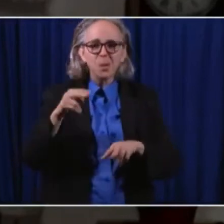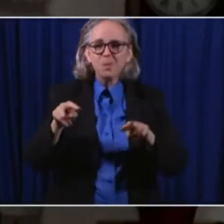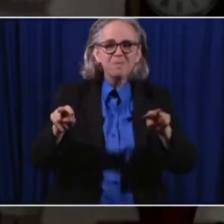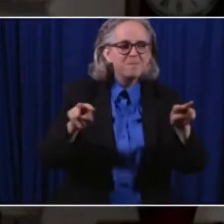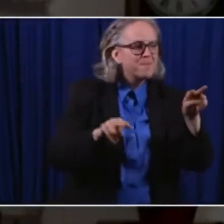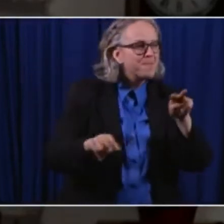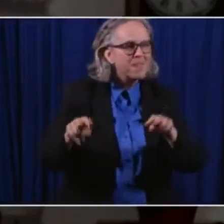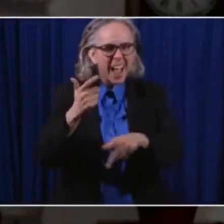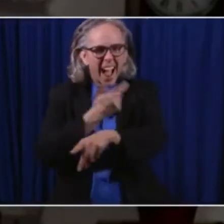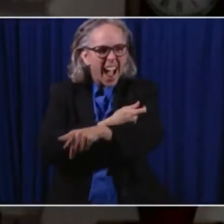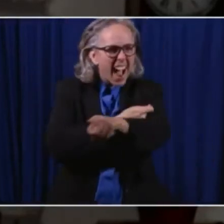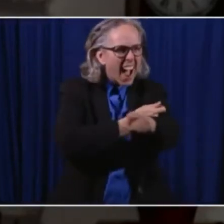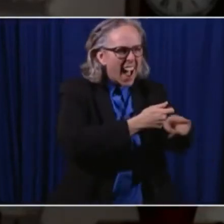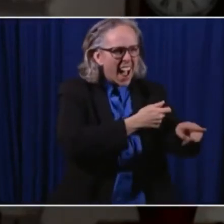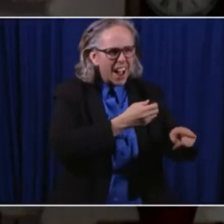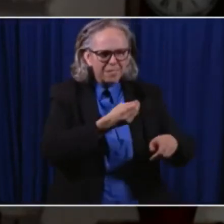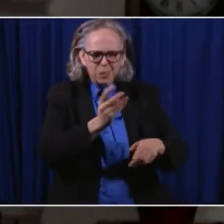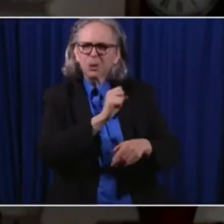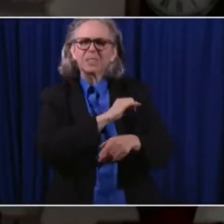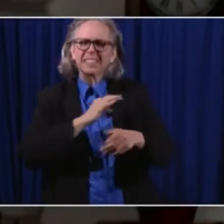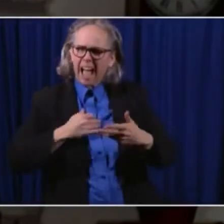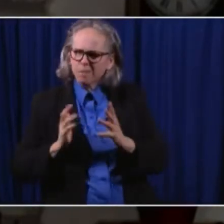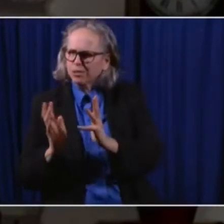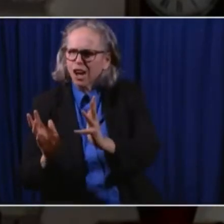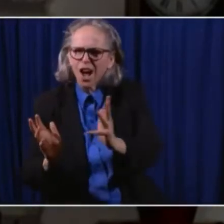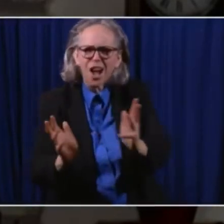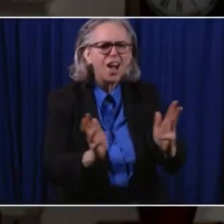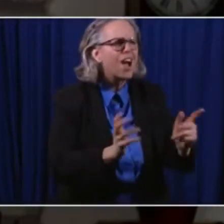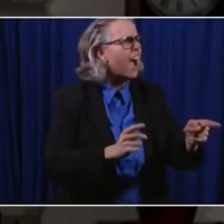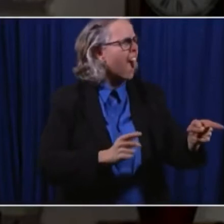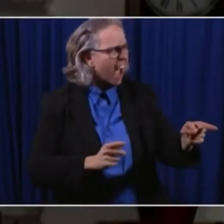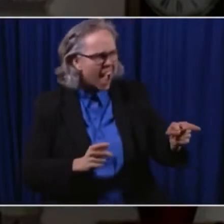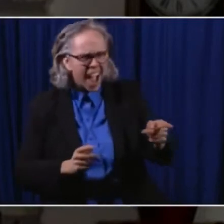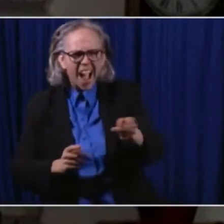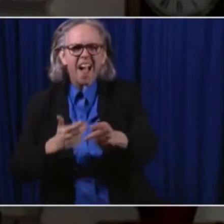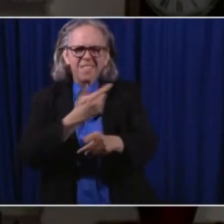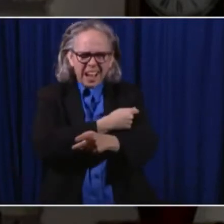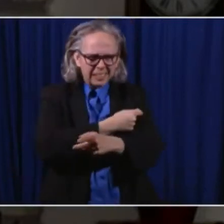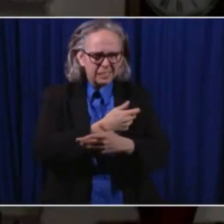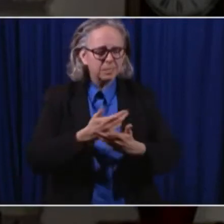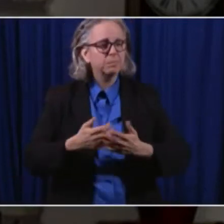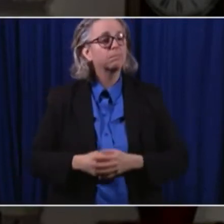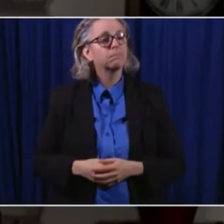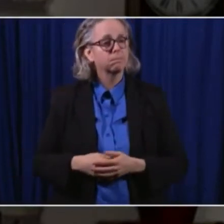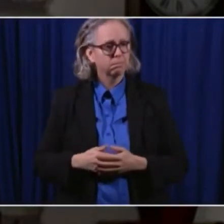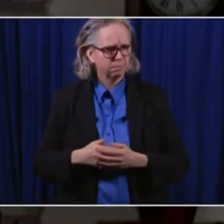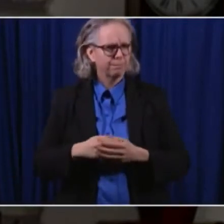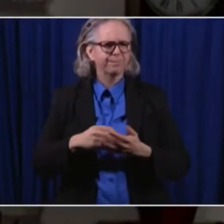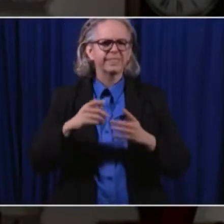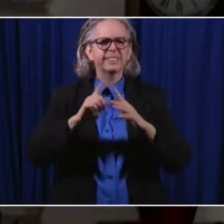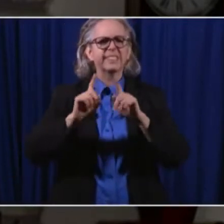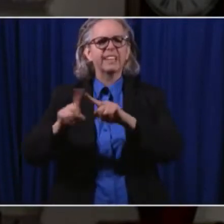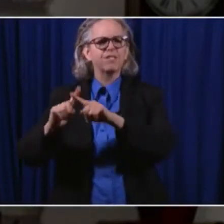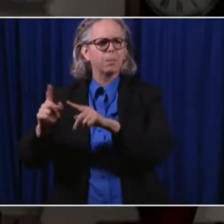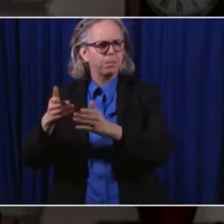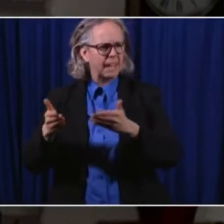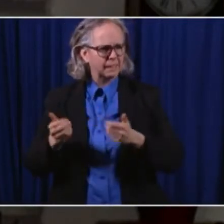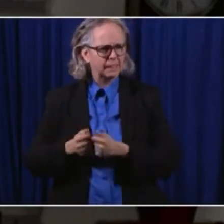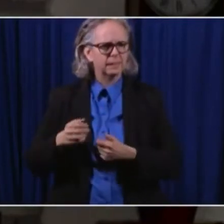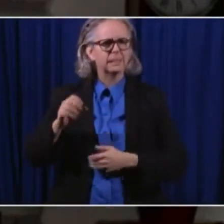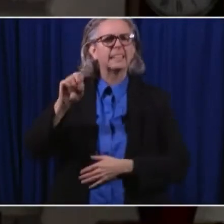watch that occurring. We also were in Sandusky at the Veterans Home, and John Husted was